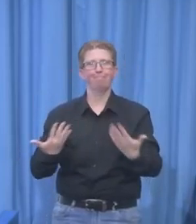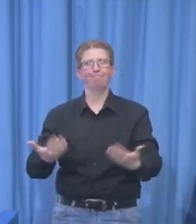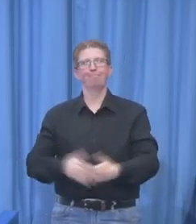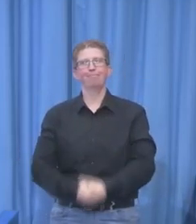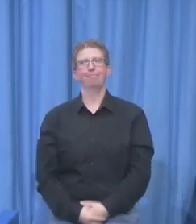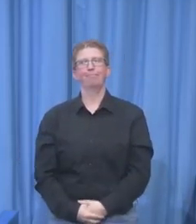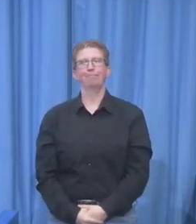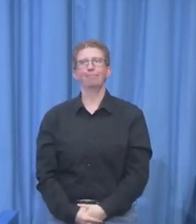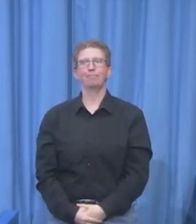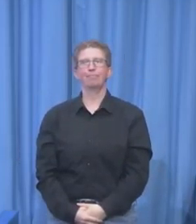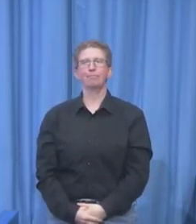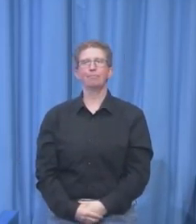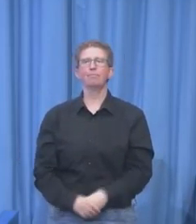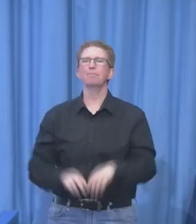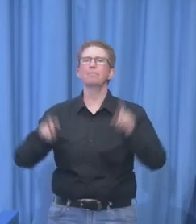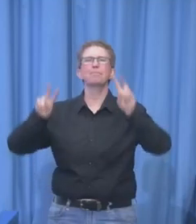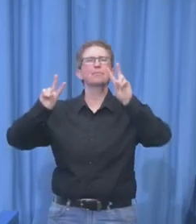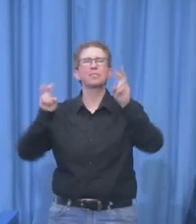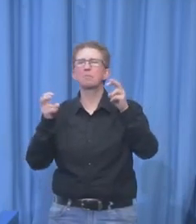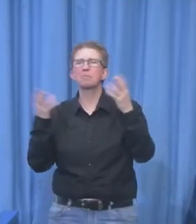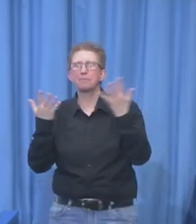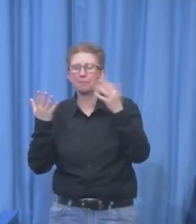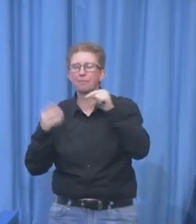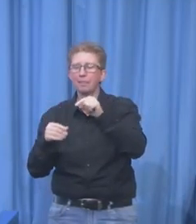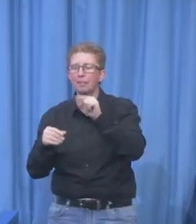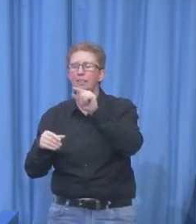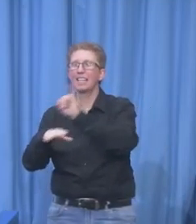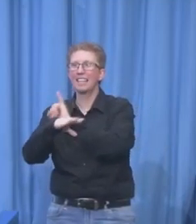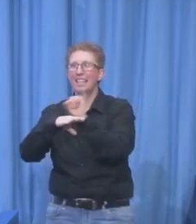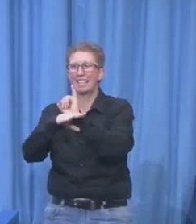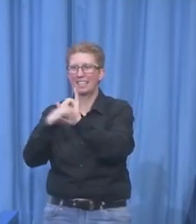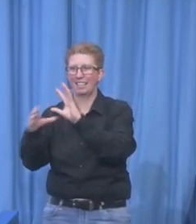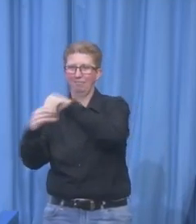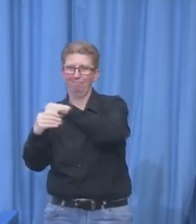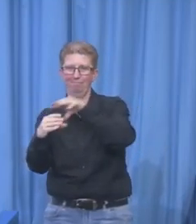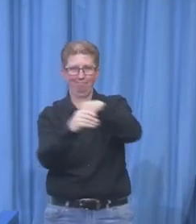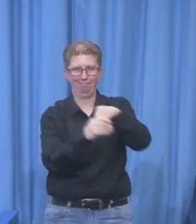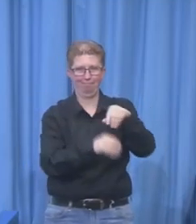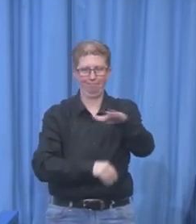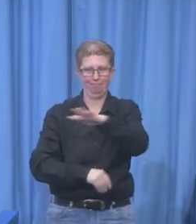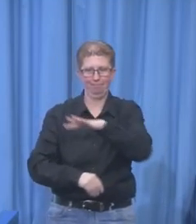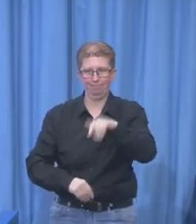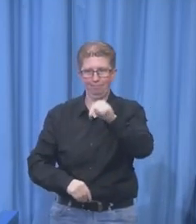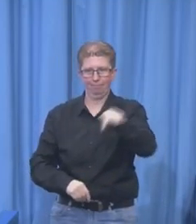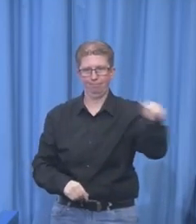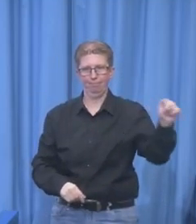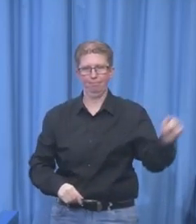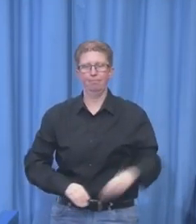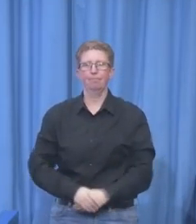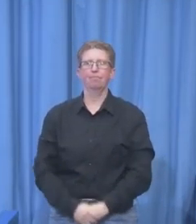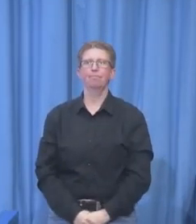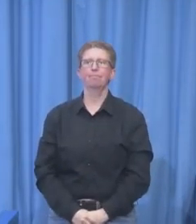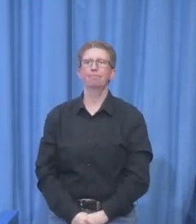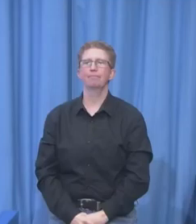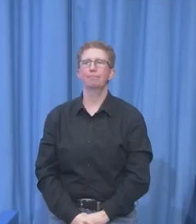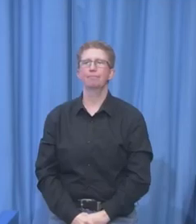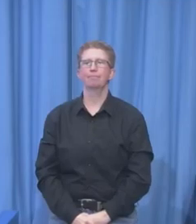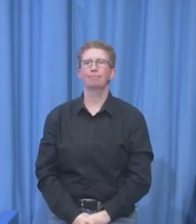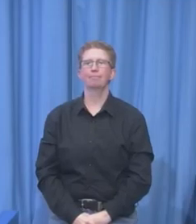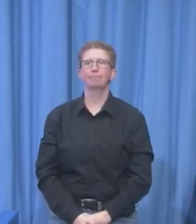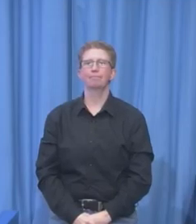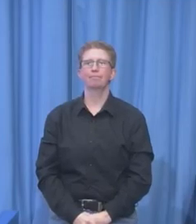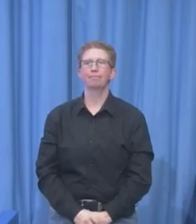programs. And how do you go? Ah, okay. So before we go and focus on the